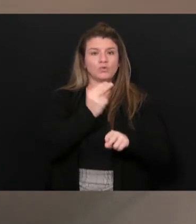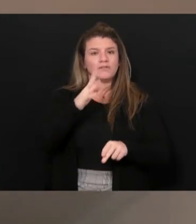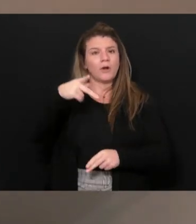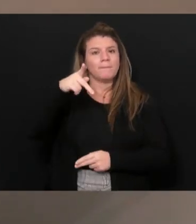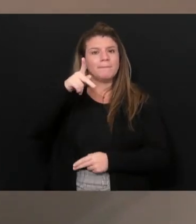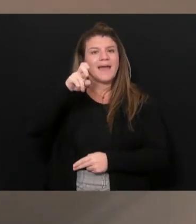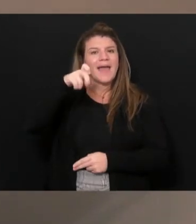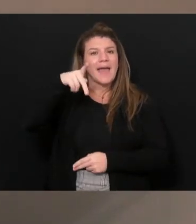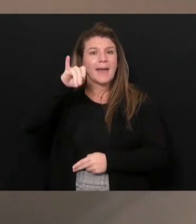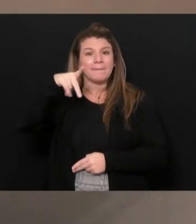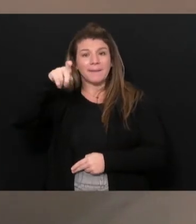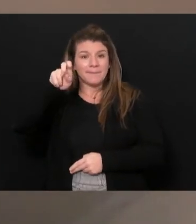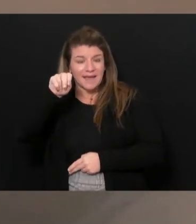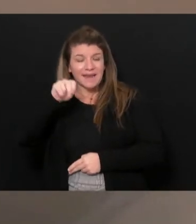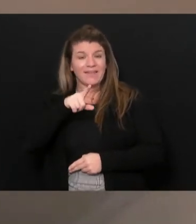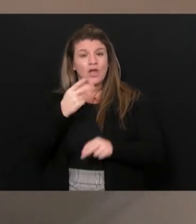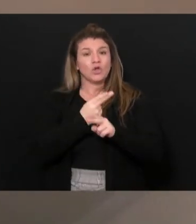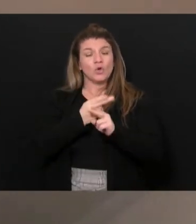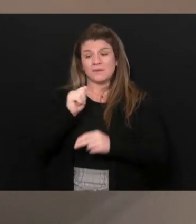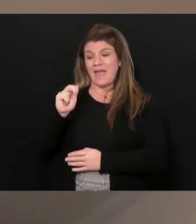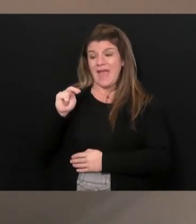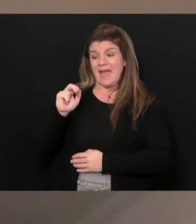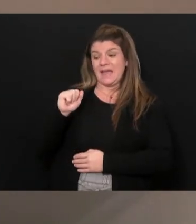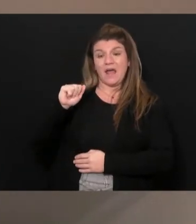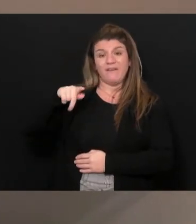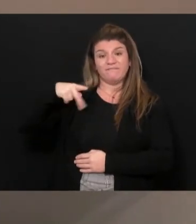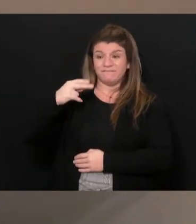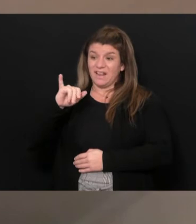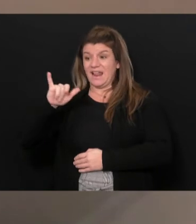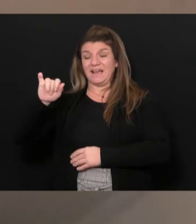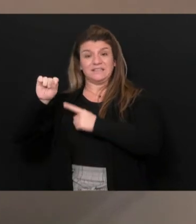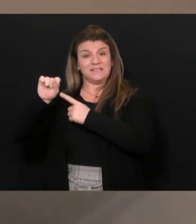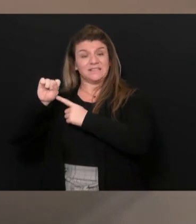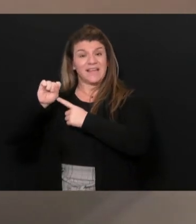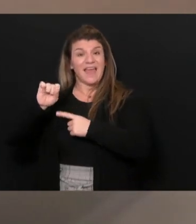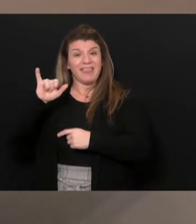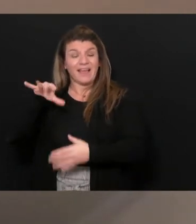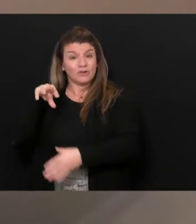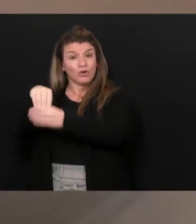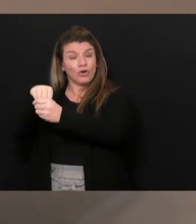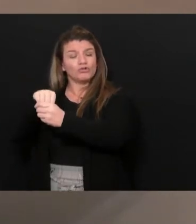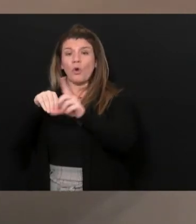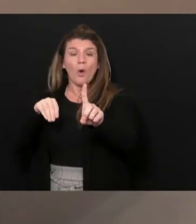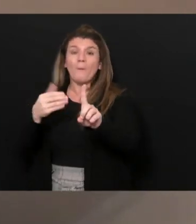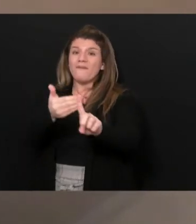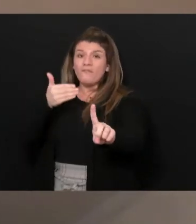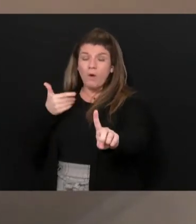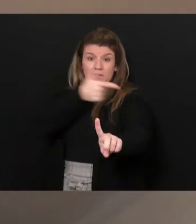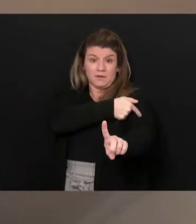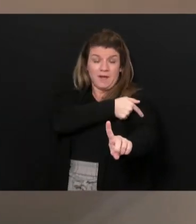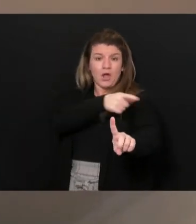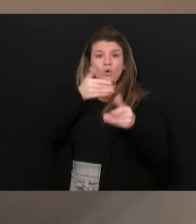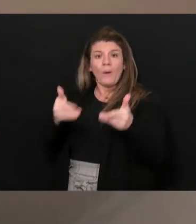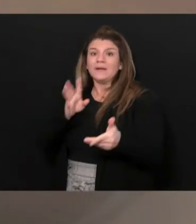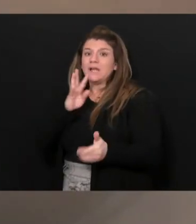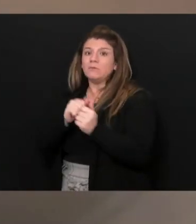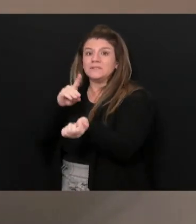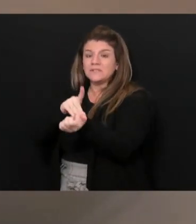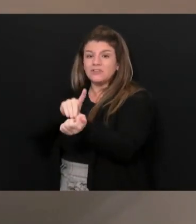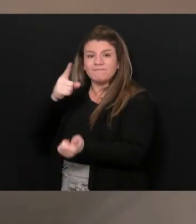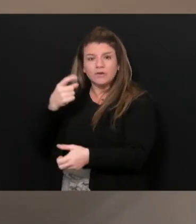called anaphylaxis. You certainly want to make sure that you talk to your doctor, and if you've responded or reacted against any of the